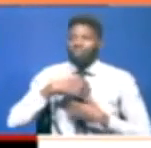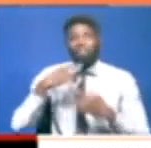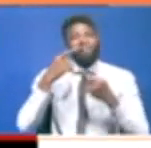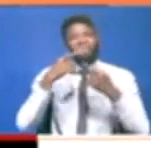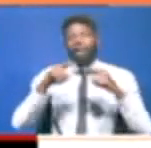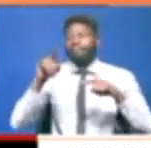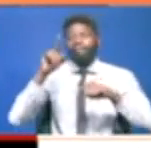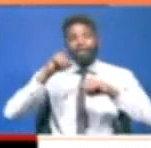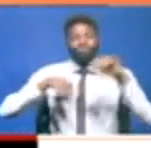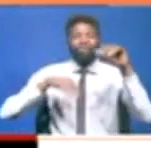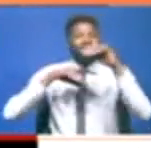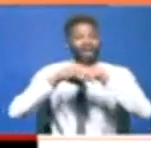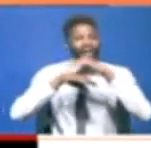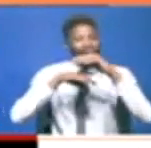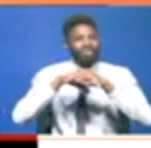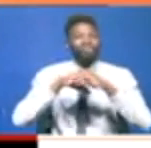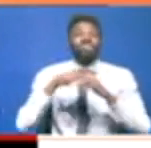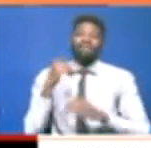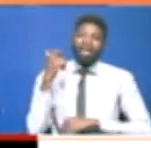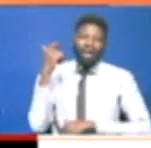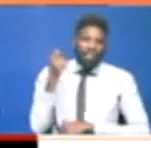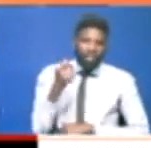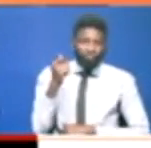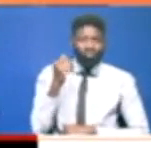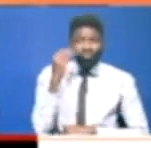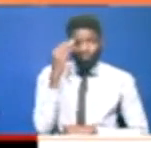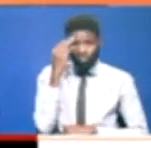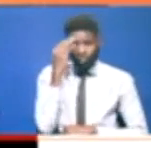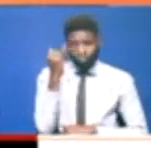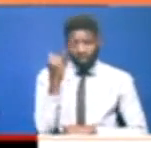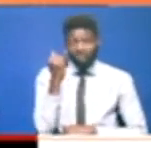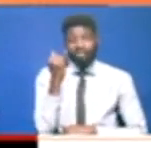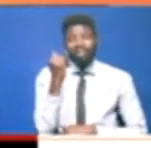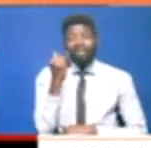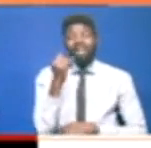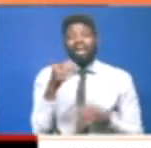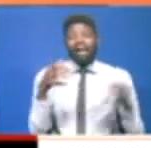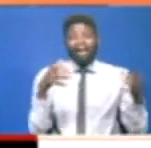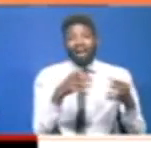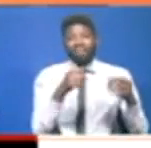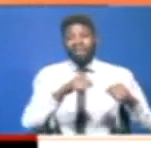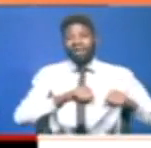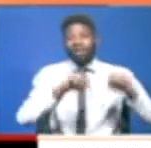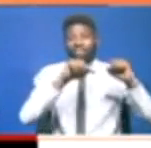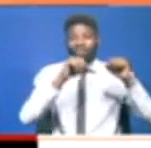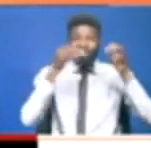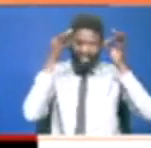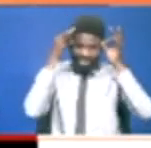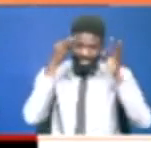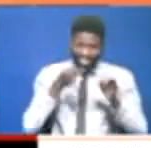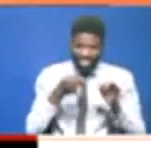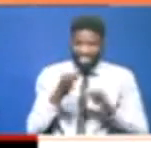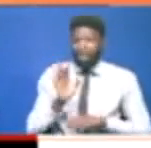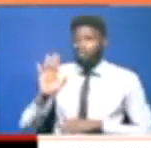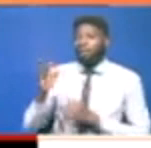access their pension because the employer decided to use their money for other